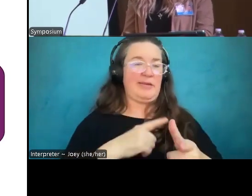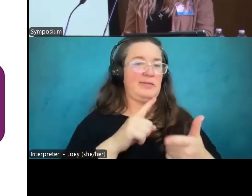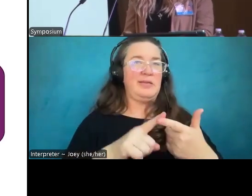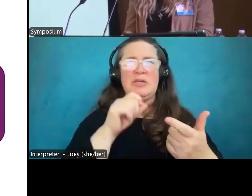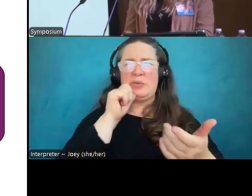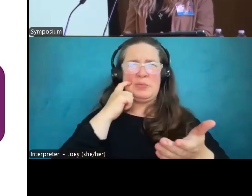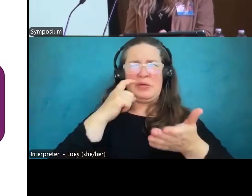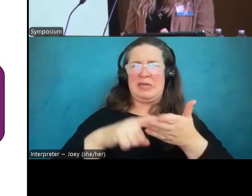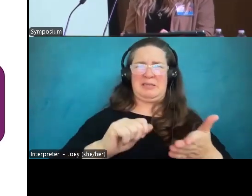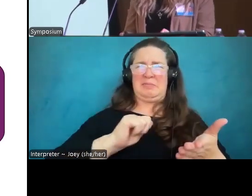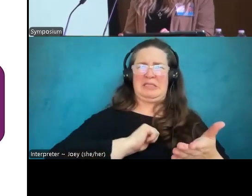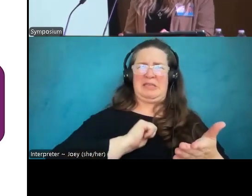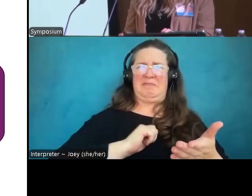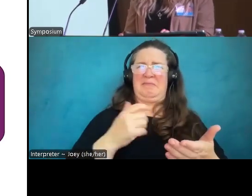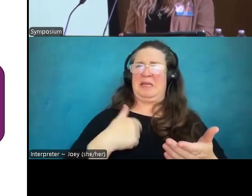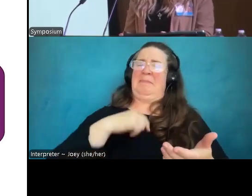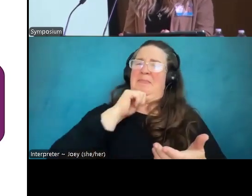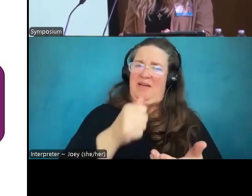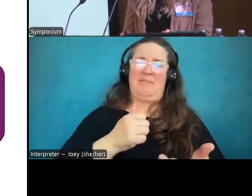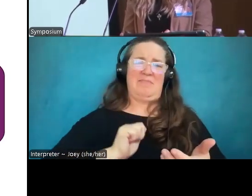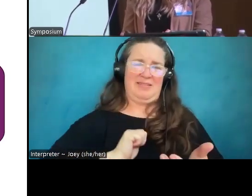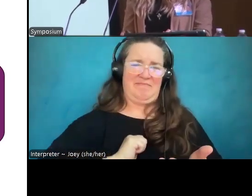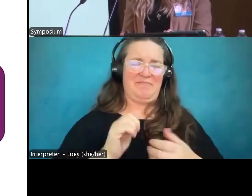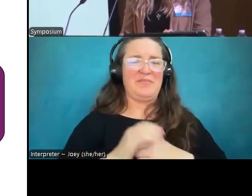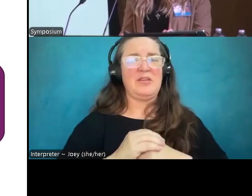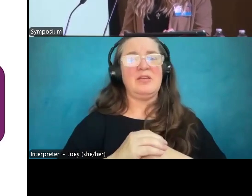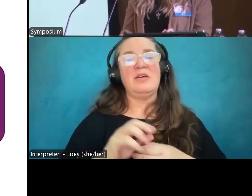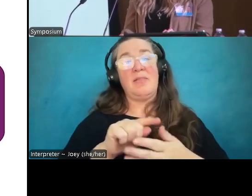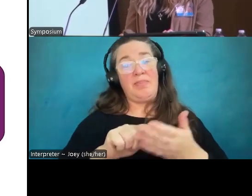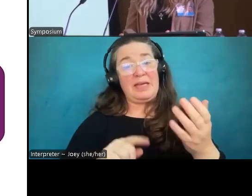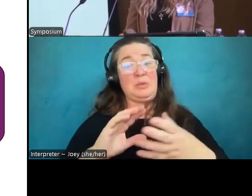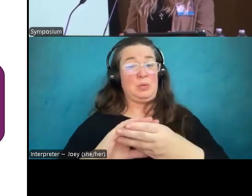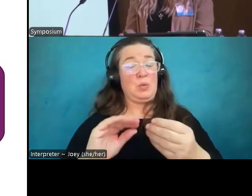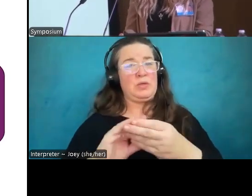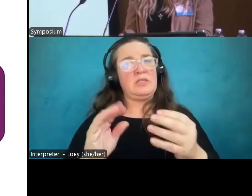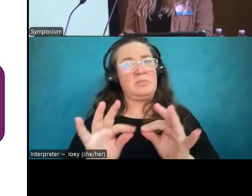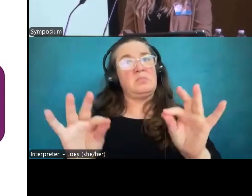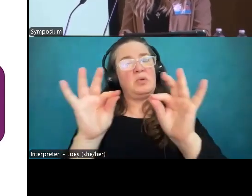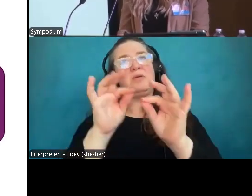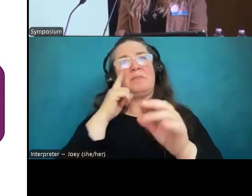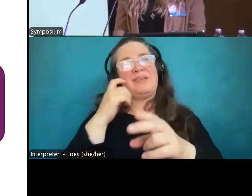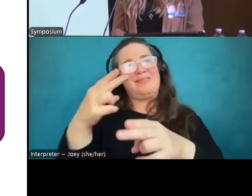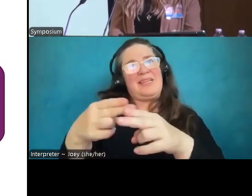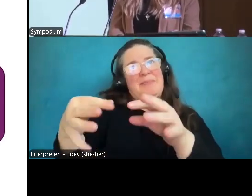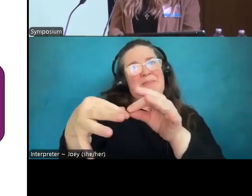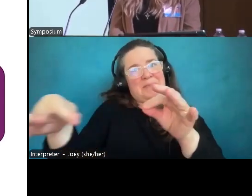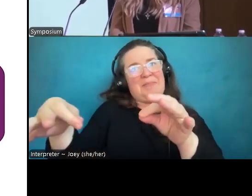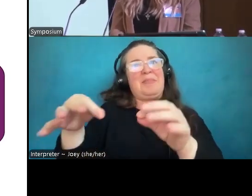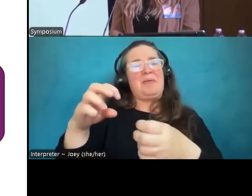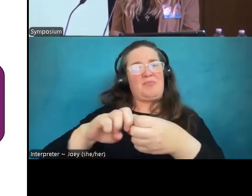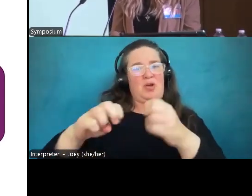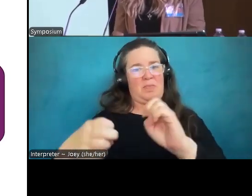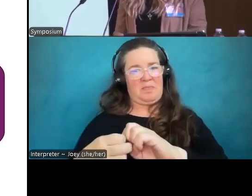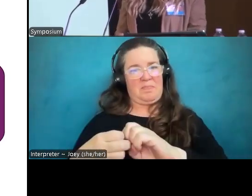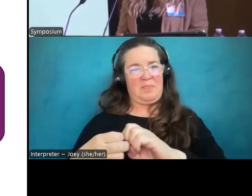myself. And these stories are really important because they name the problem of long COVID